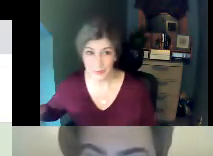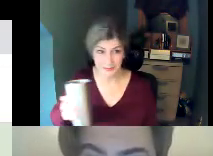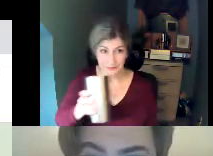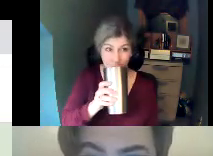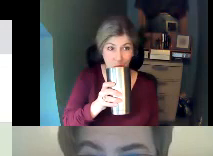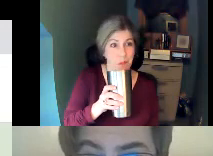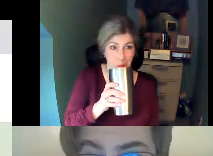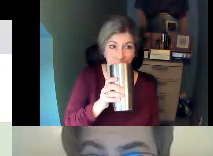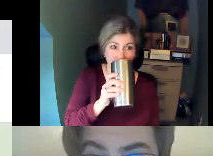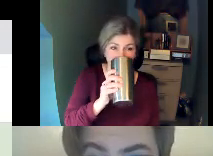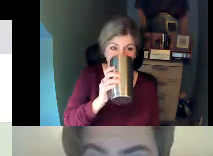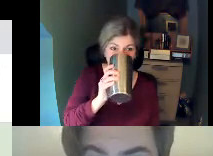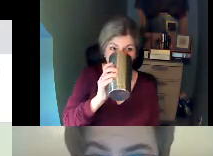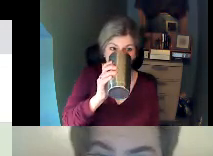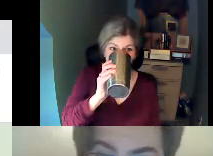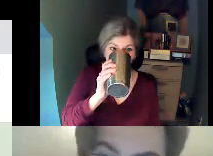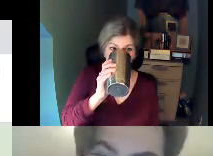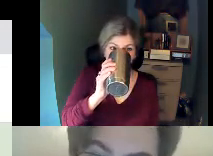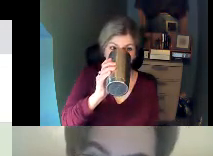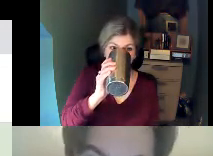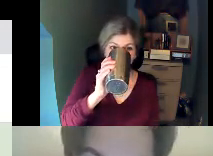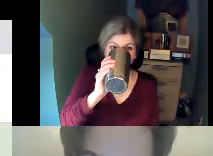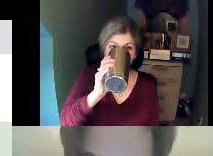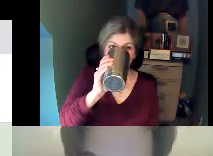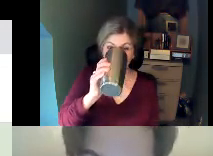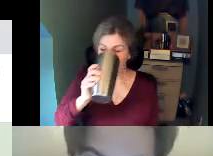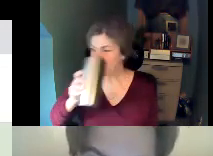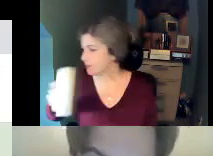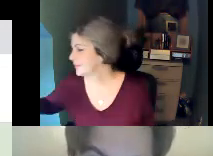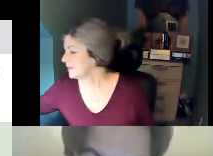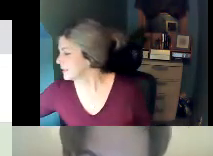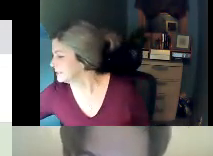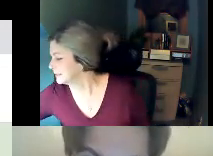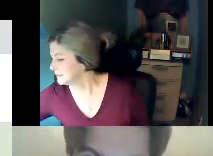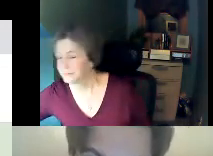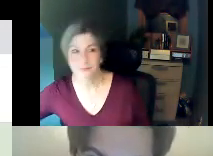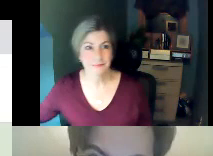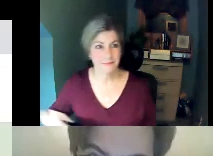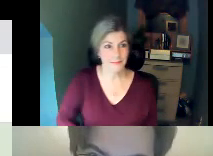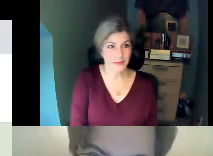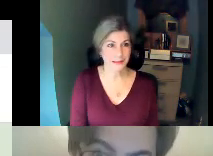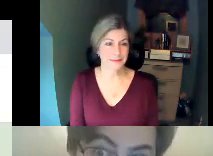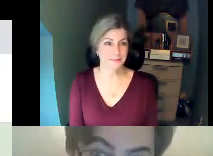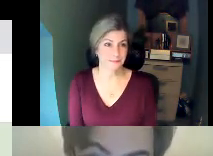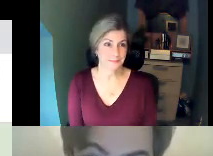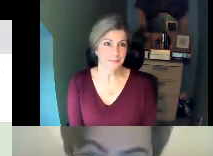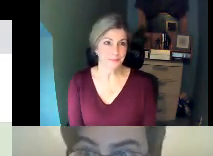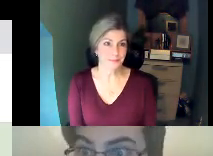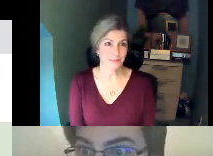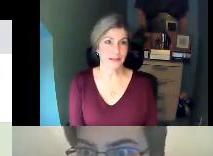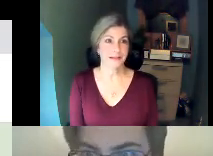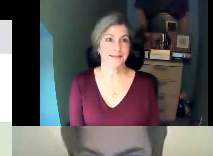for a second, Suzanne, because I think what a lot of folks don't realize, particularly when your